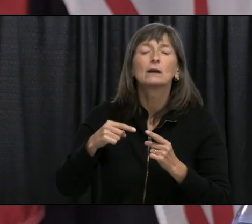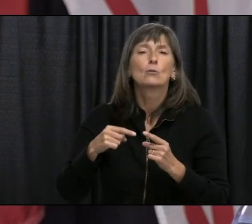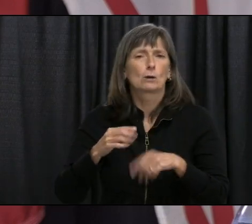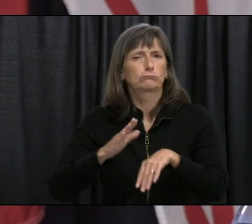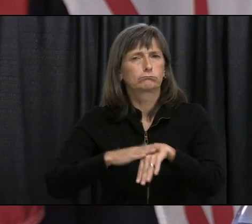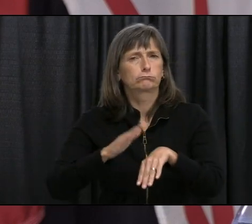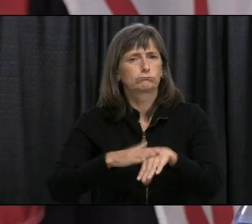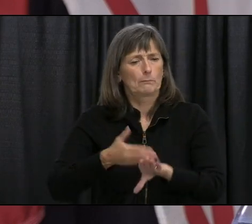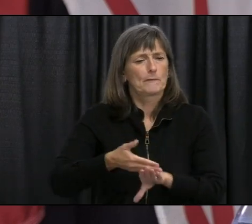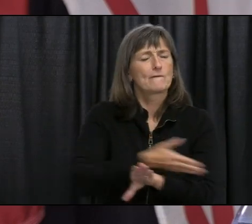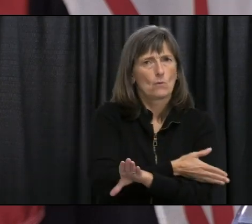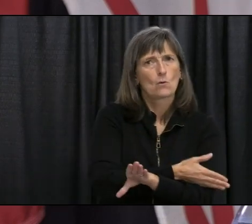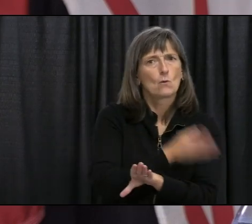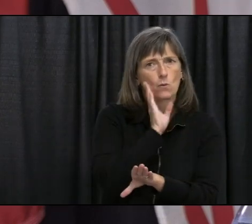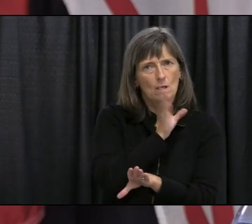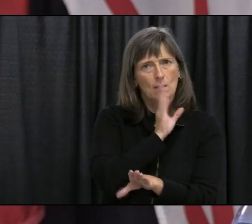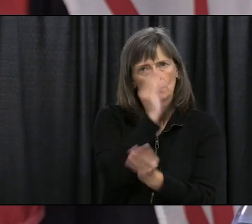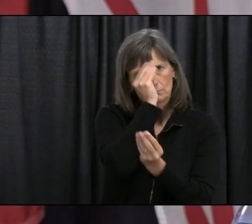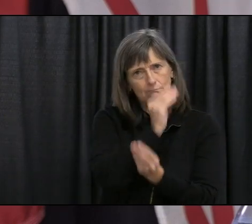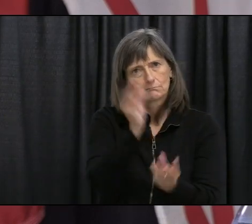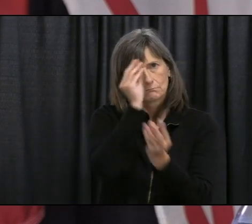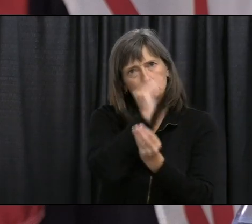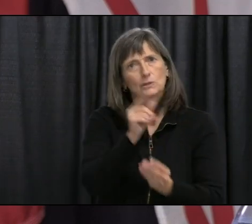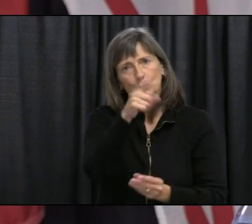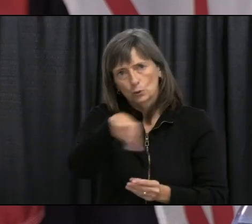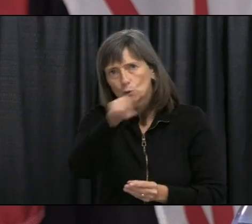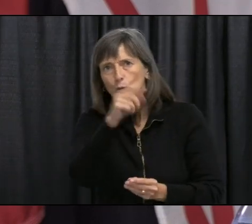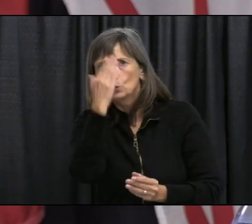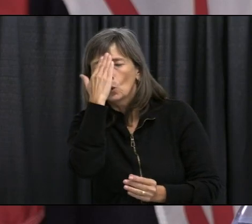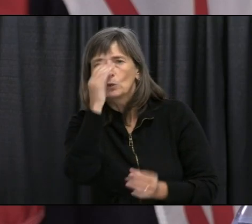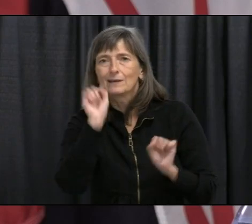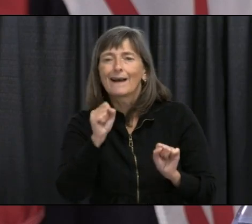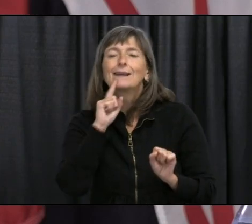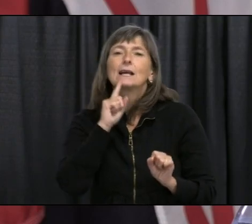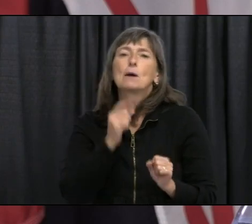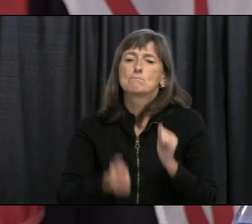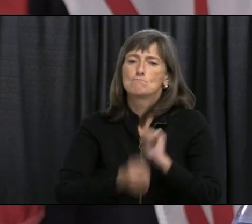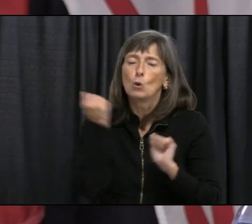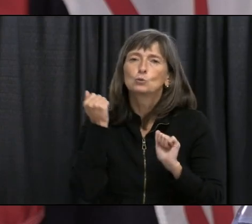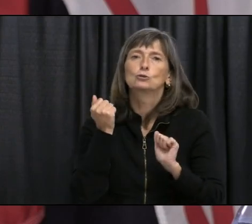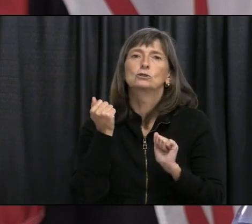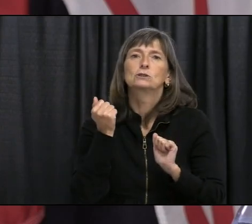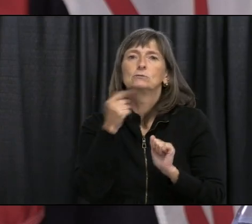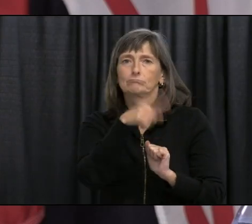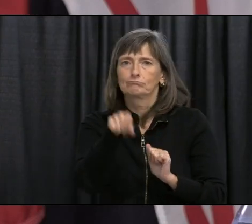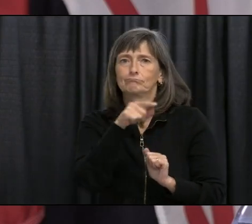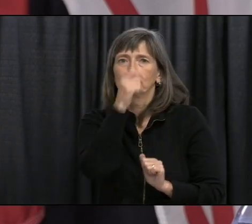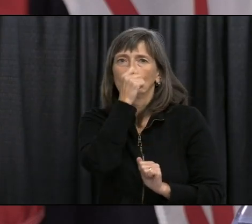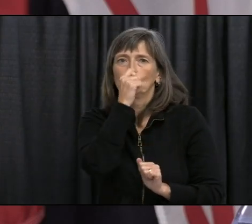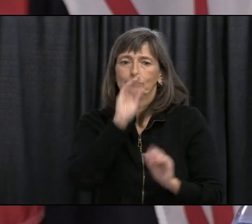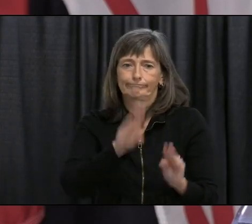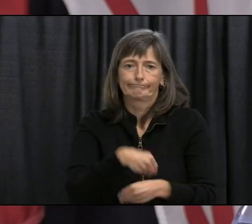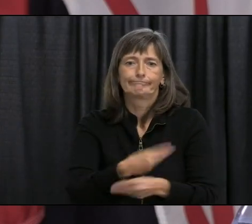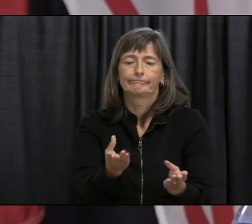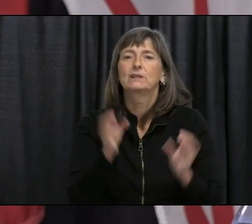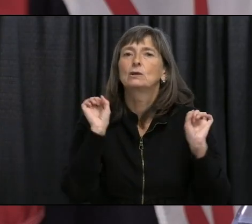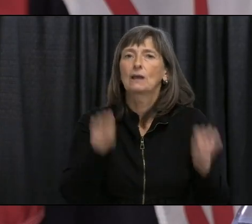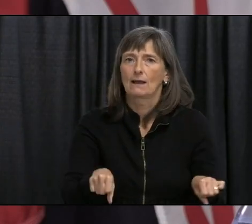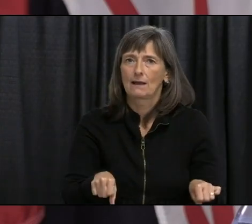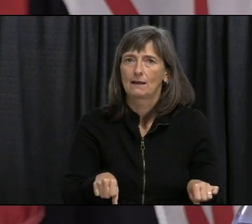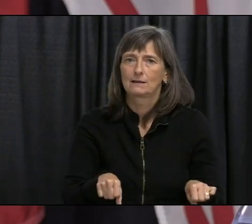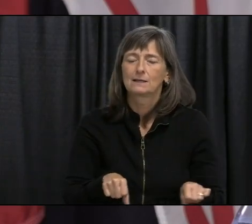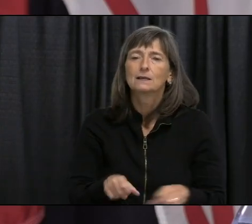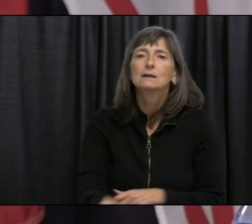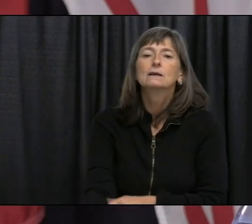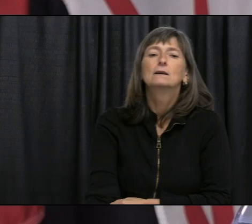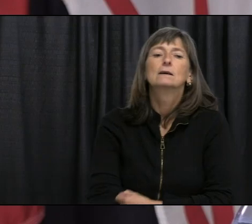many people as can be accommodated can be accommodated. This year, the difference will be that we'll have to look at the